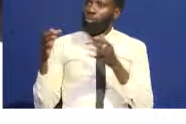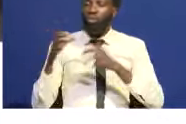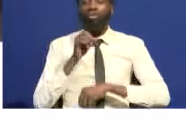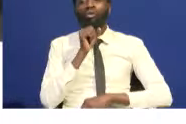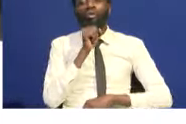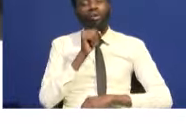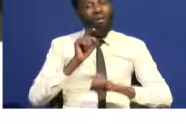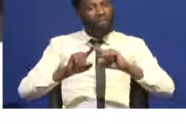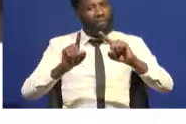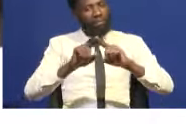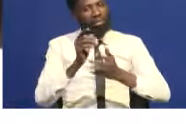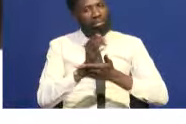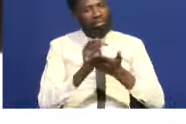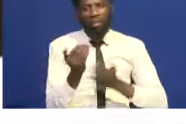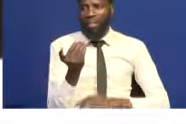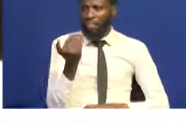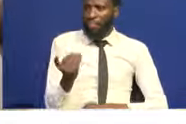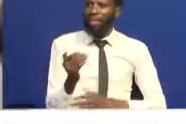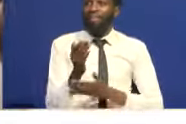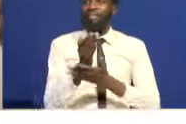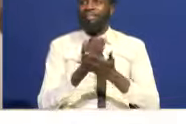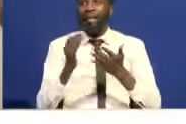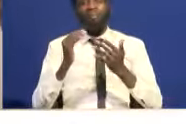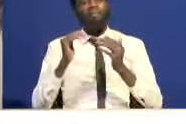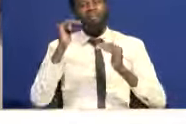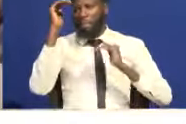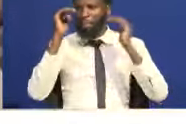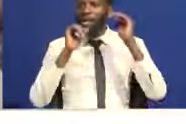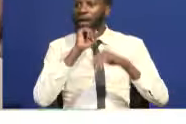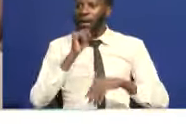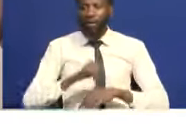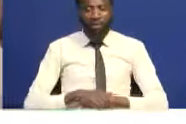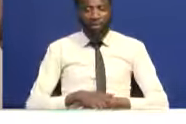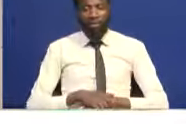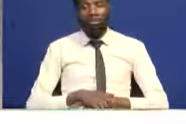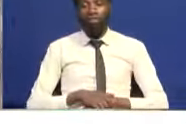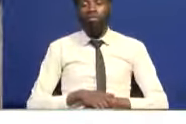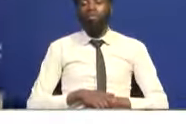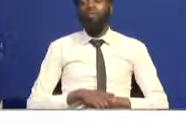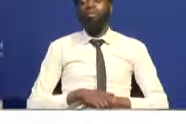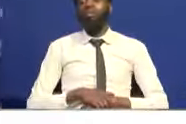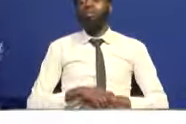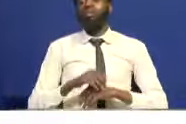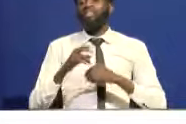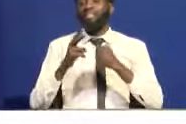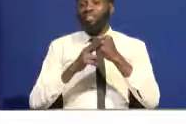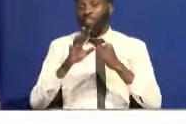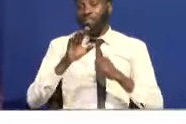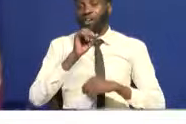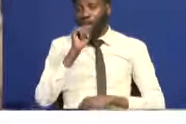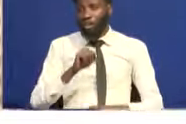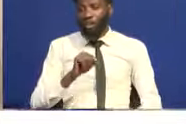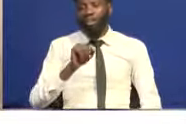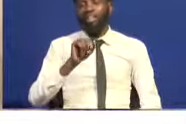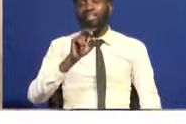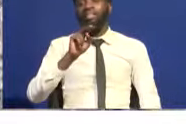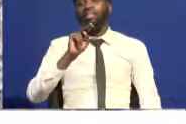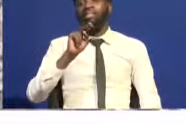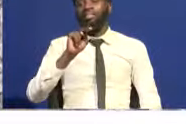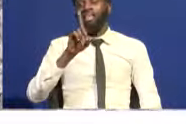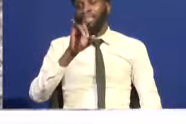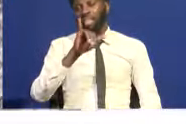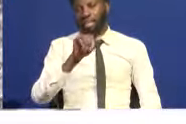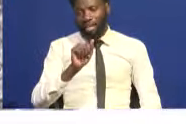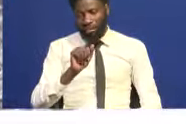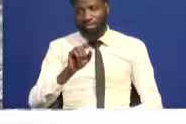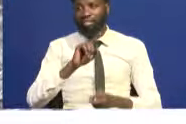some young, others not so young. 75-year-old Frederick Ndeya Mbogwa and his 70-year-old wife Lucia Wanjiku Ndeya said they